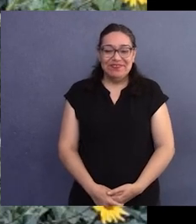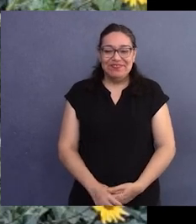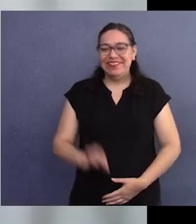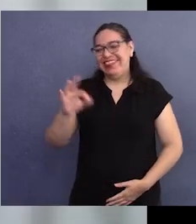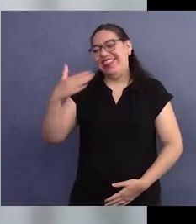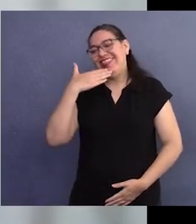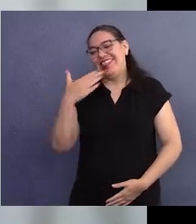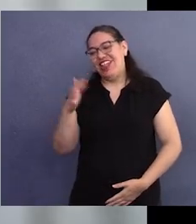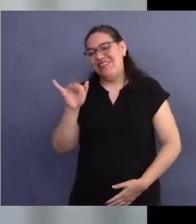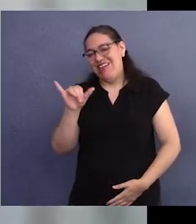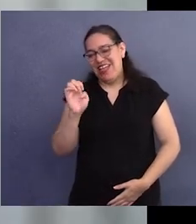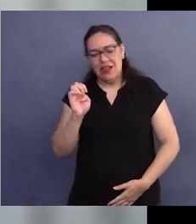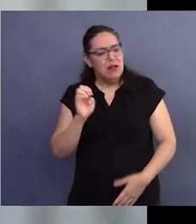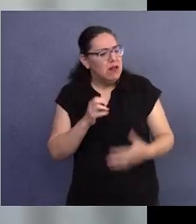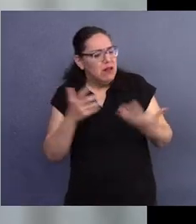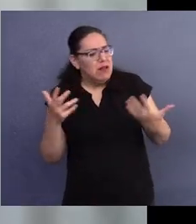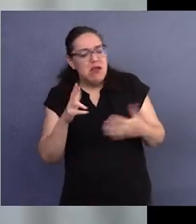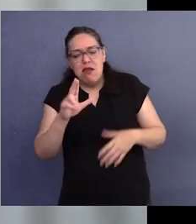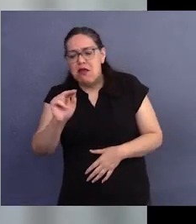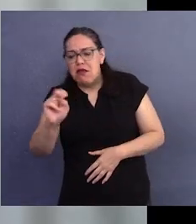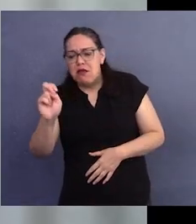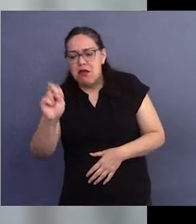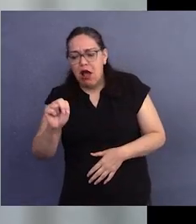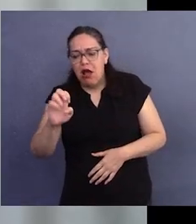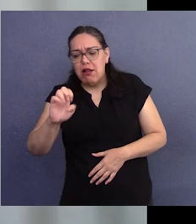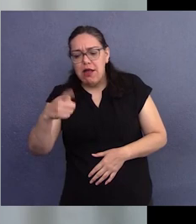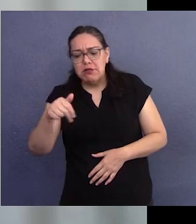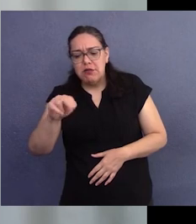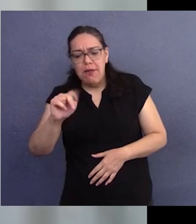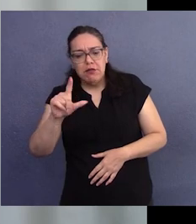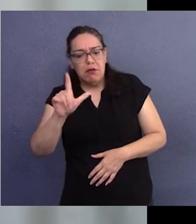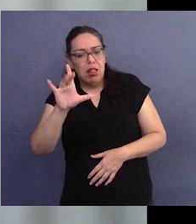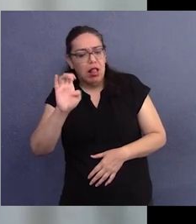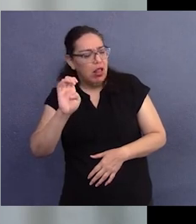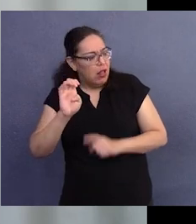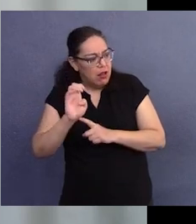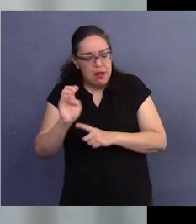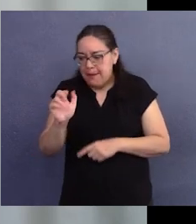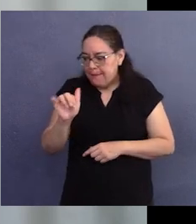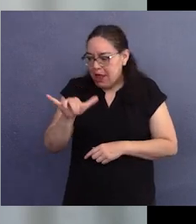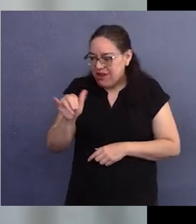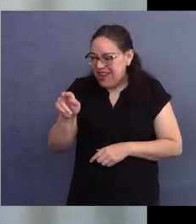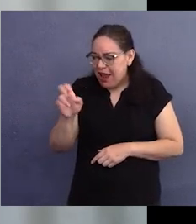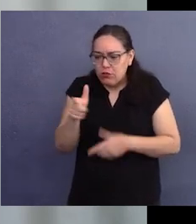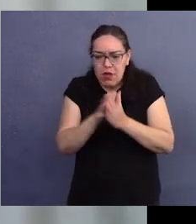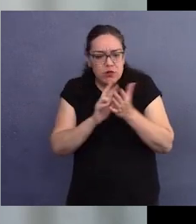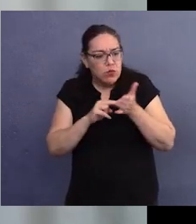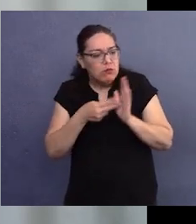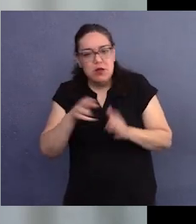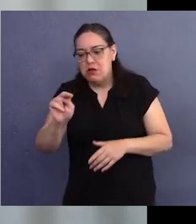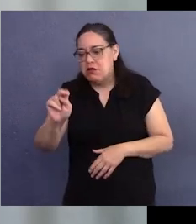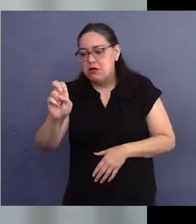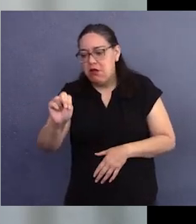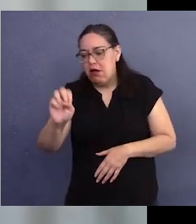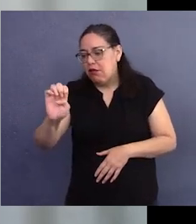Thank you, Faye. Oh, what does non-expandable mean? Maryam, you asked non-expandable mean. I'm not sure what that is